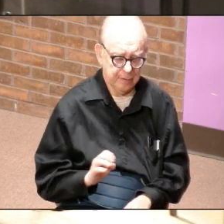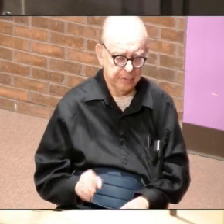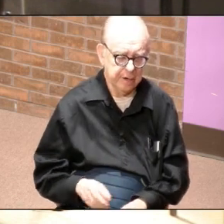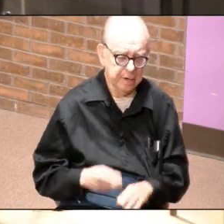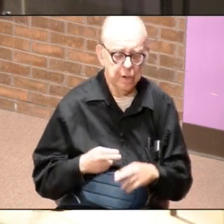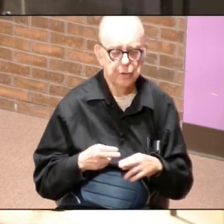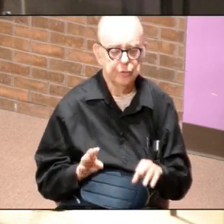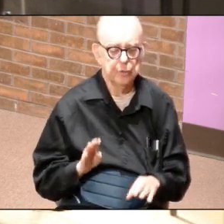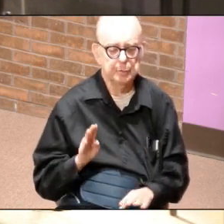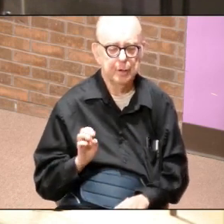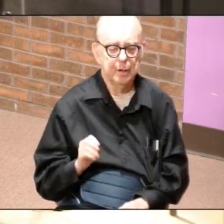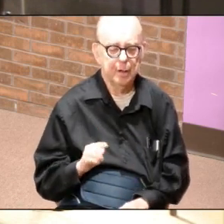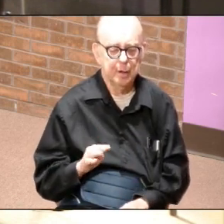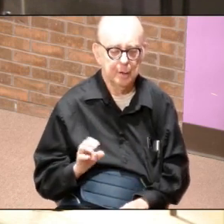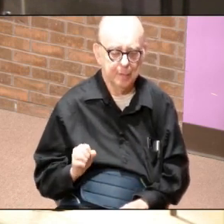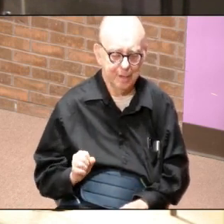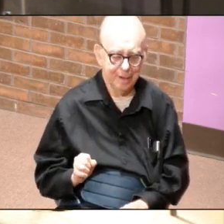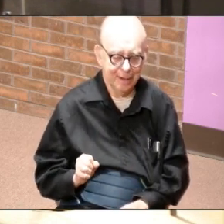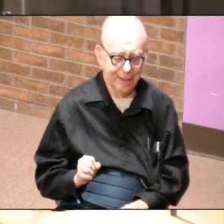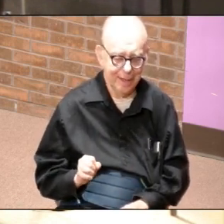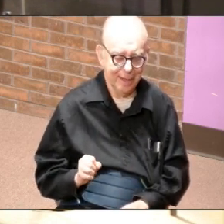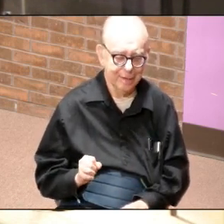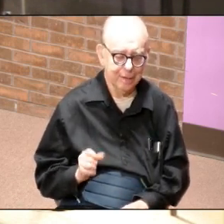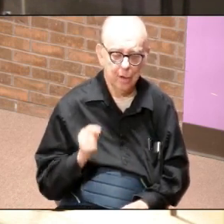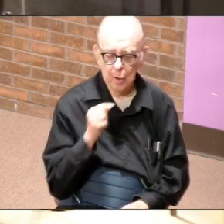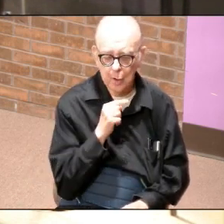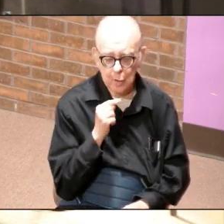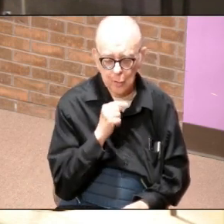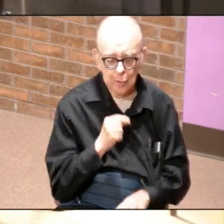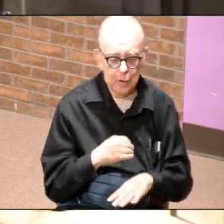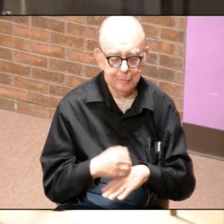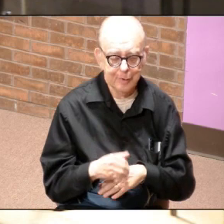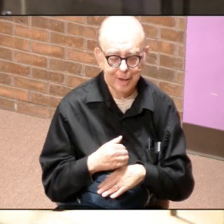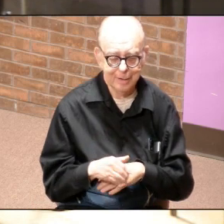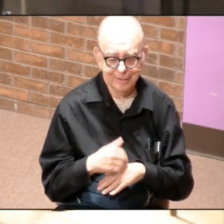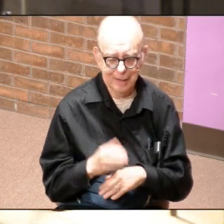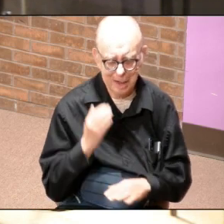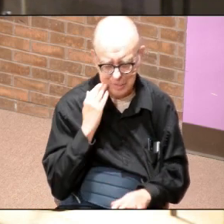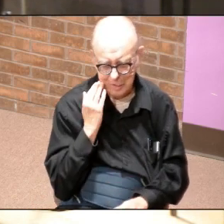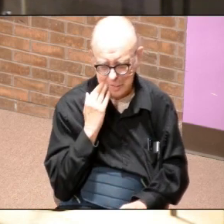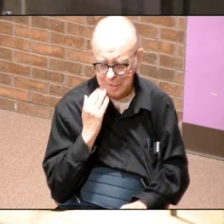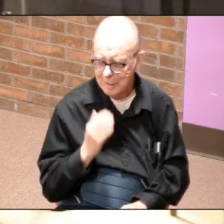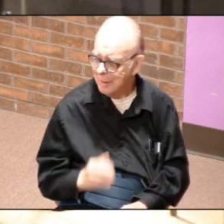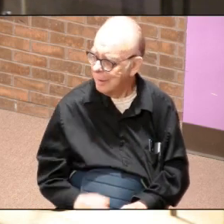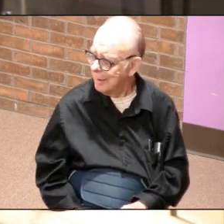beans and cornbread. I know.